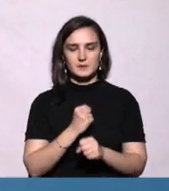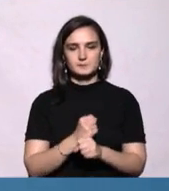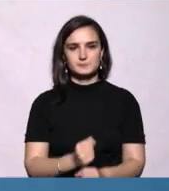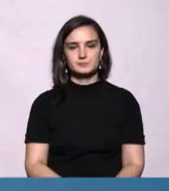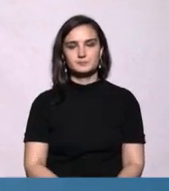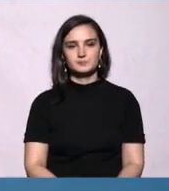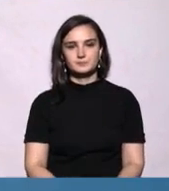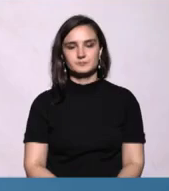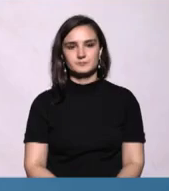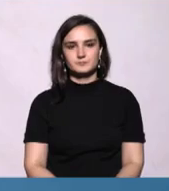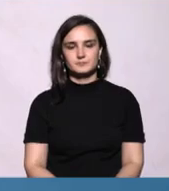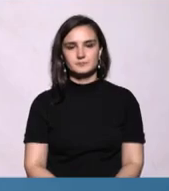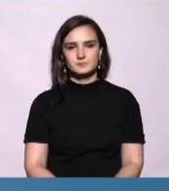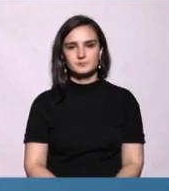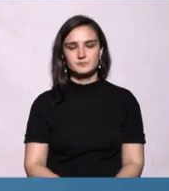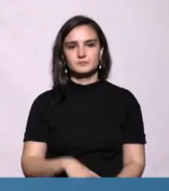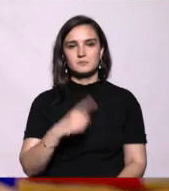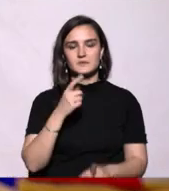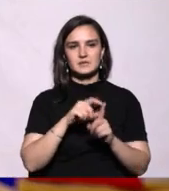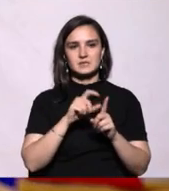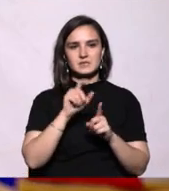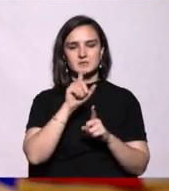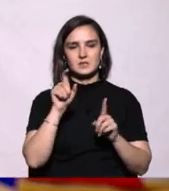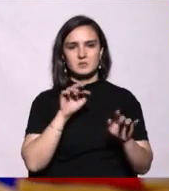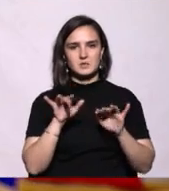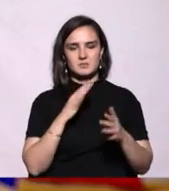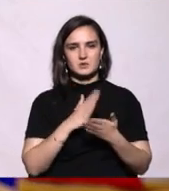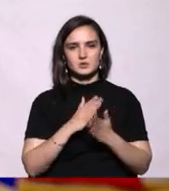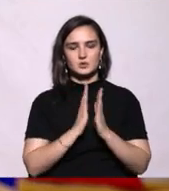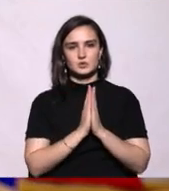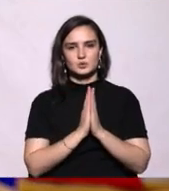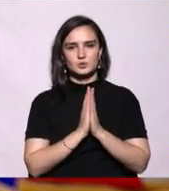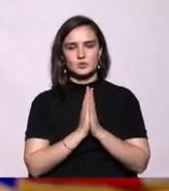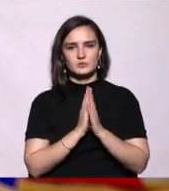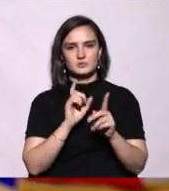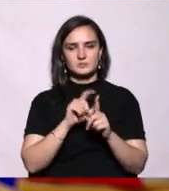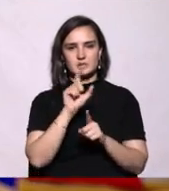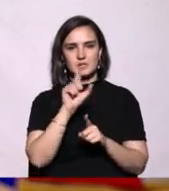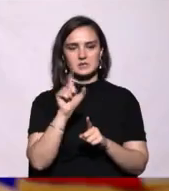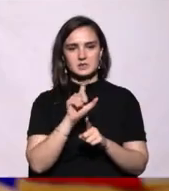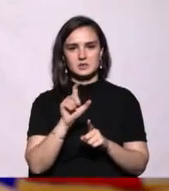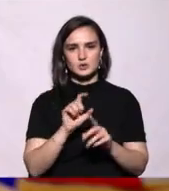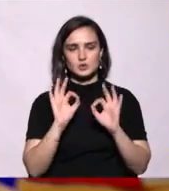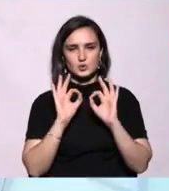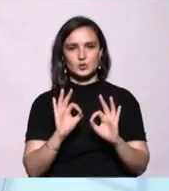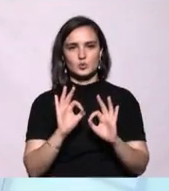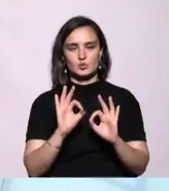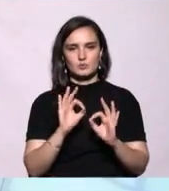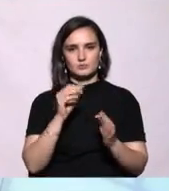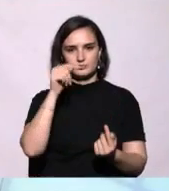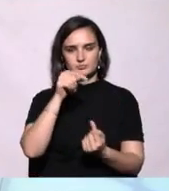So, for our first vocabulary activity, please put the phrases into the correct columns.